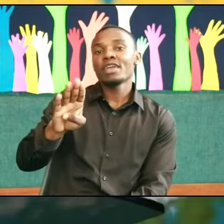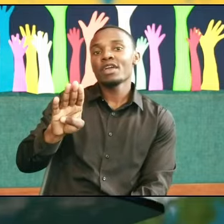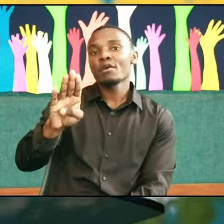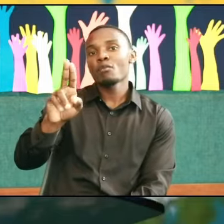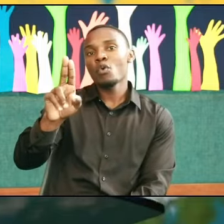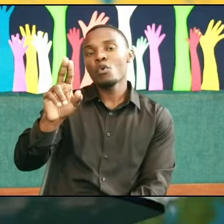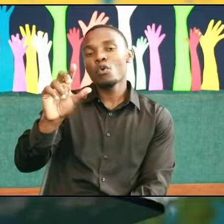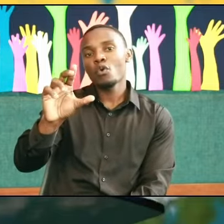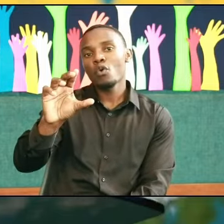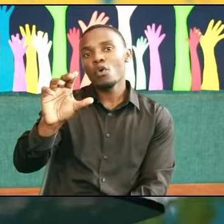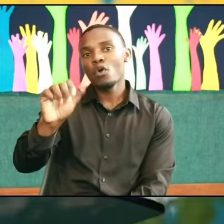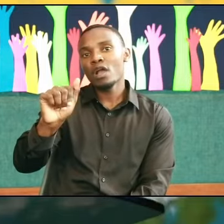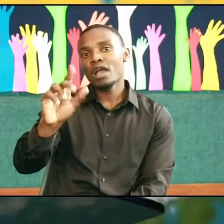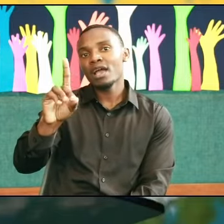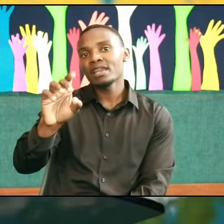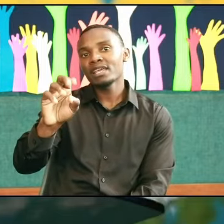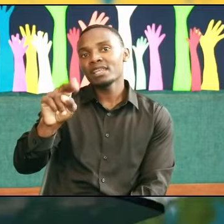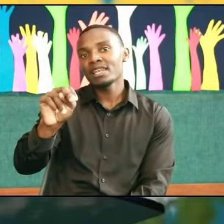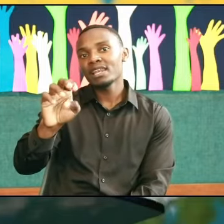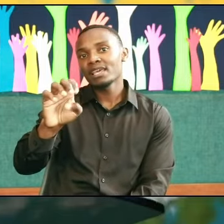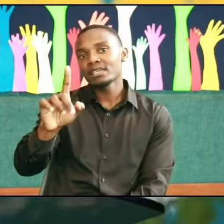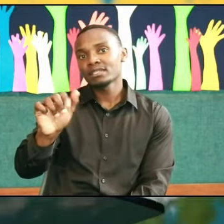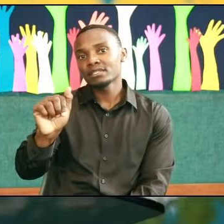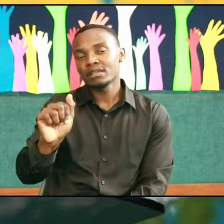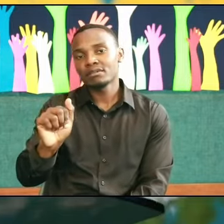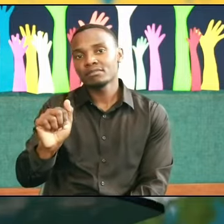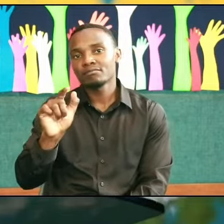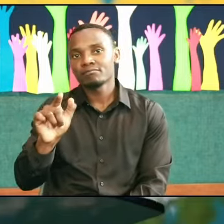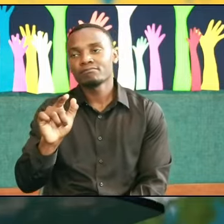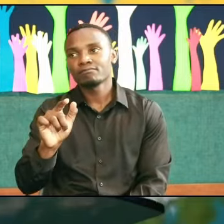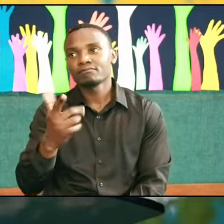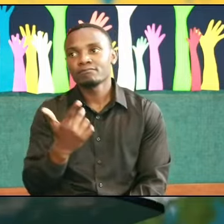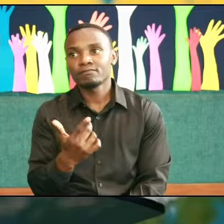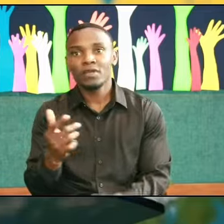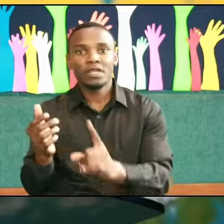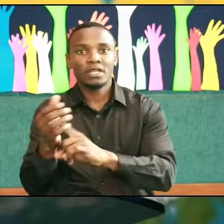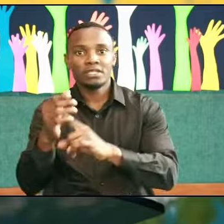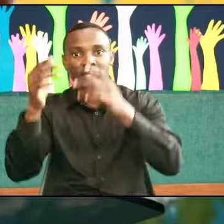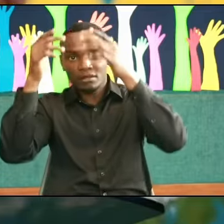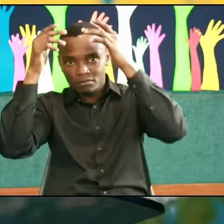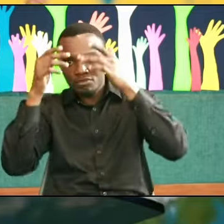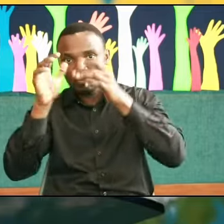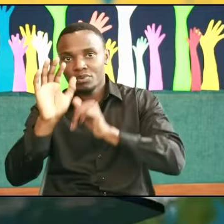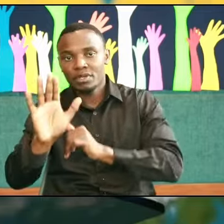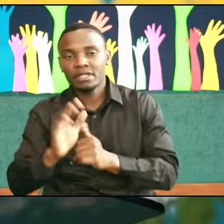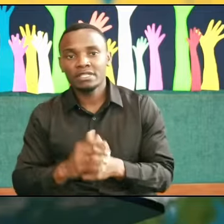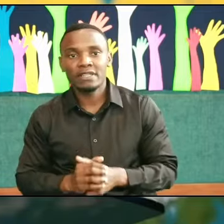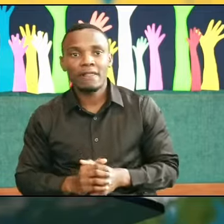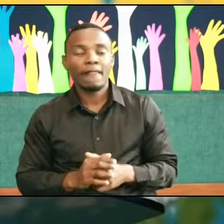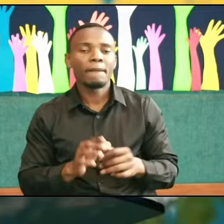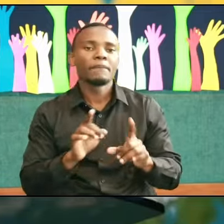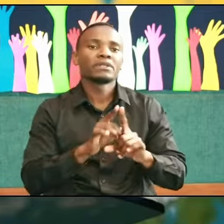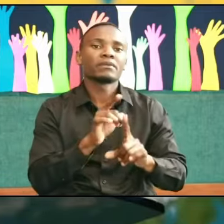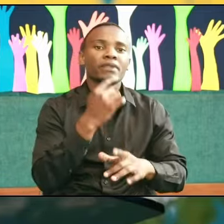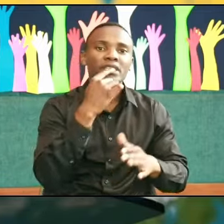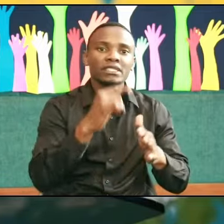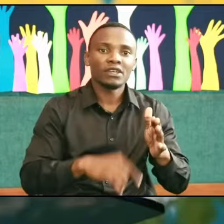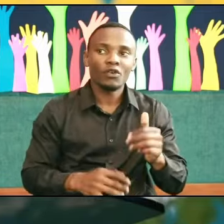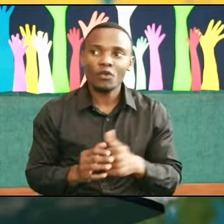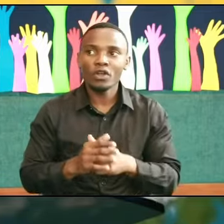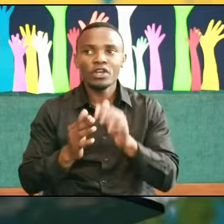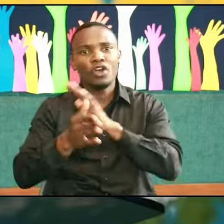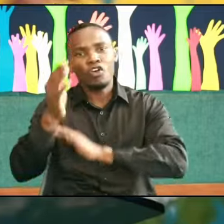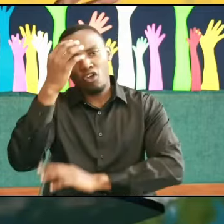course. Okay, let me go back to Adam and Eve. Some people will say, no, but God was so angry with Adam, he took them out